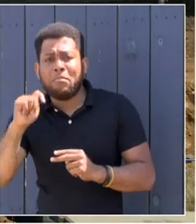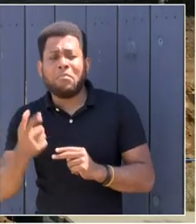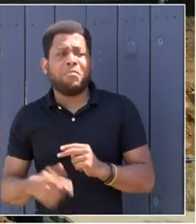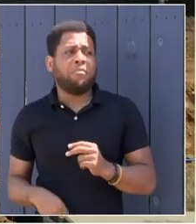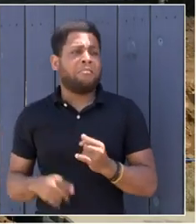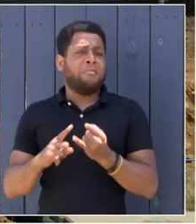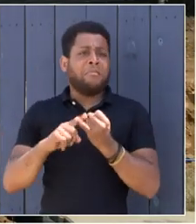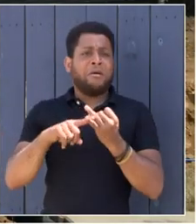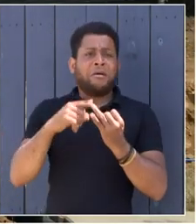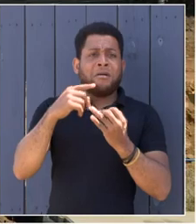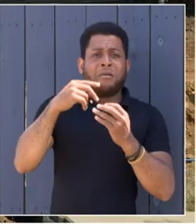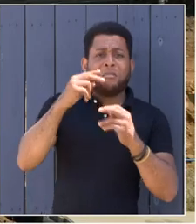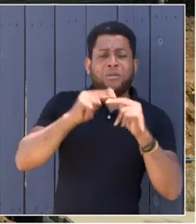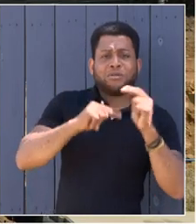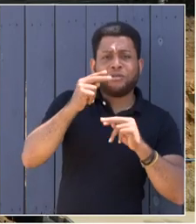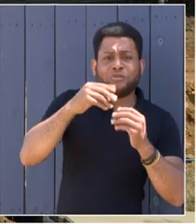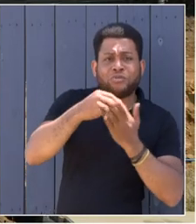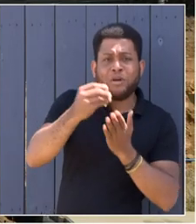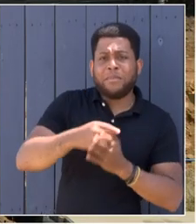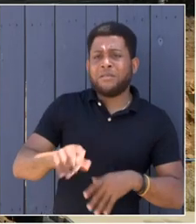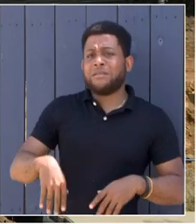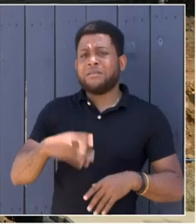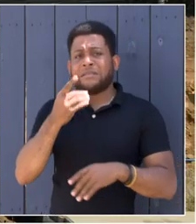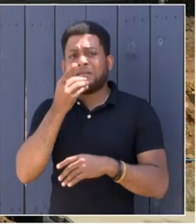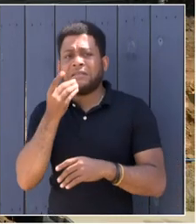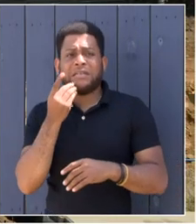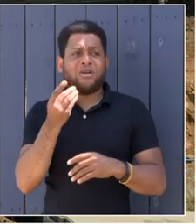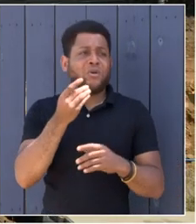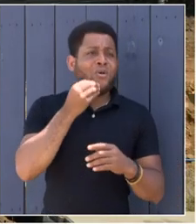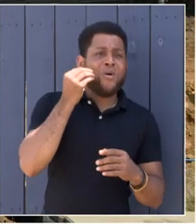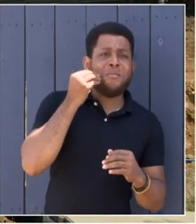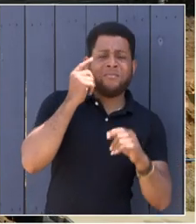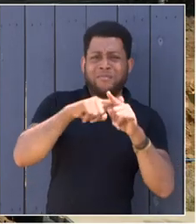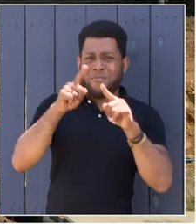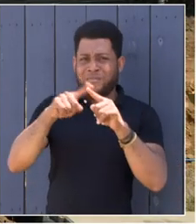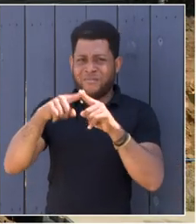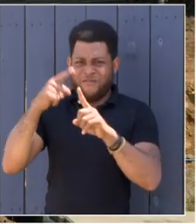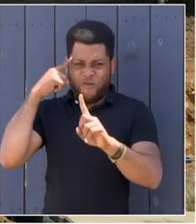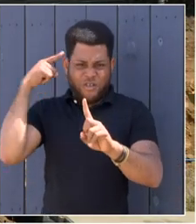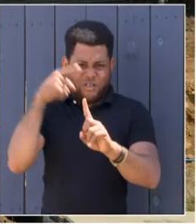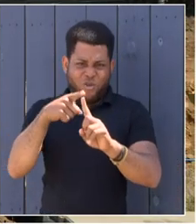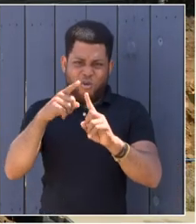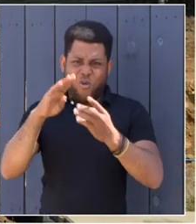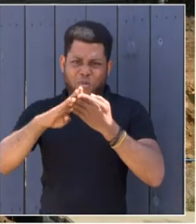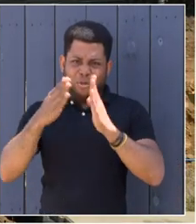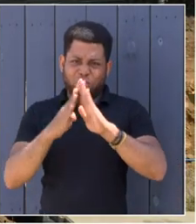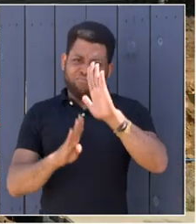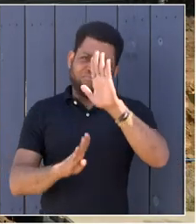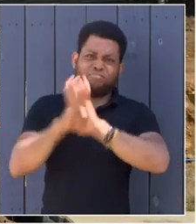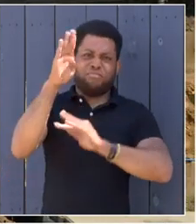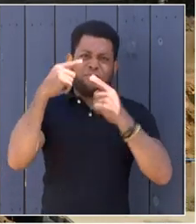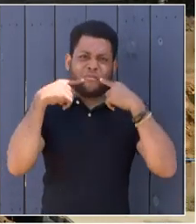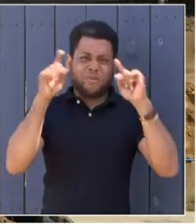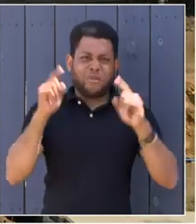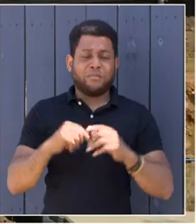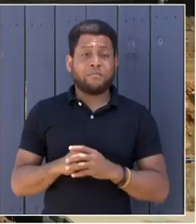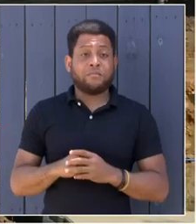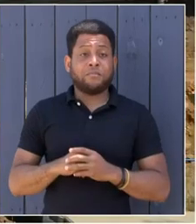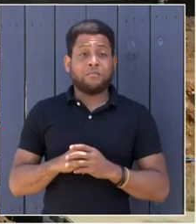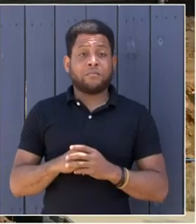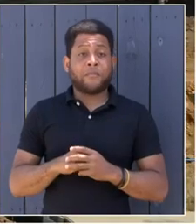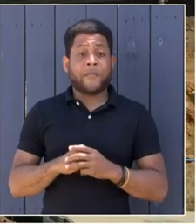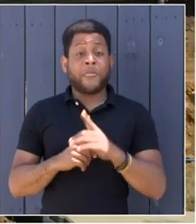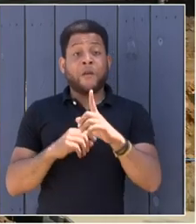ownership. Together, we have created a thriving community. On behalf of the partners, W.C. Smith, Rappaport, the Washington